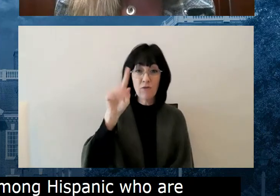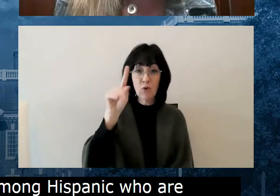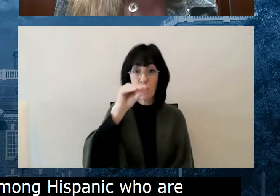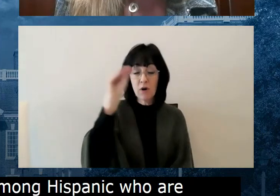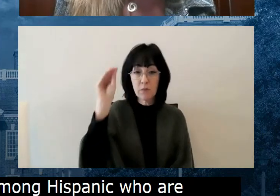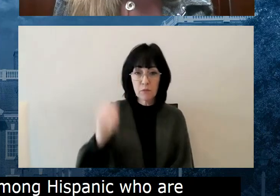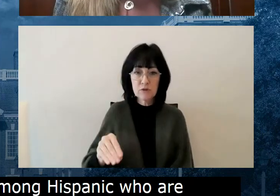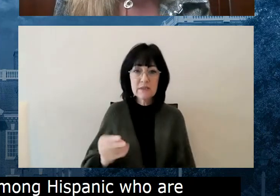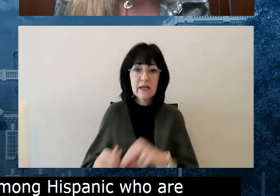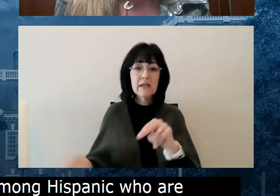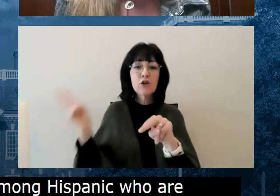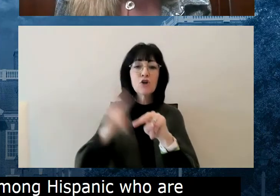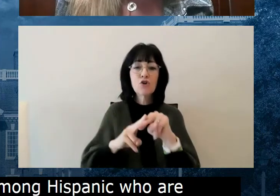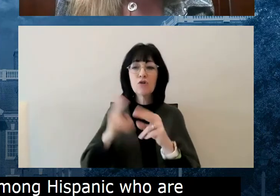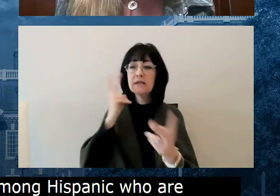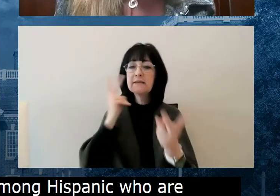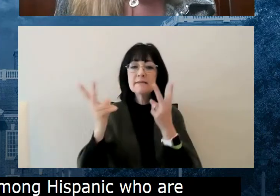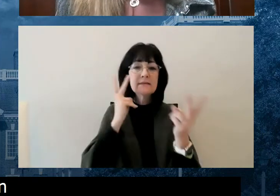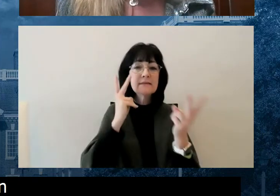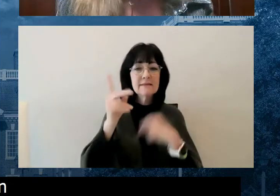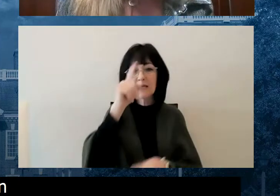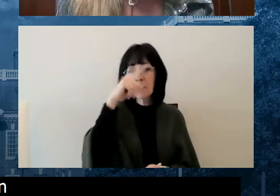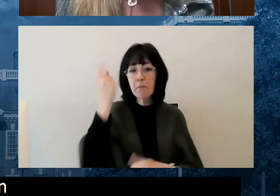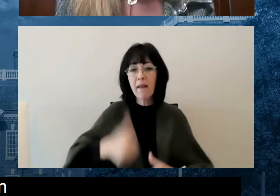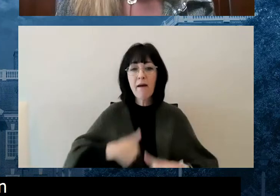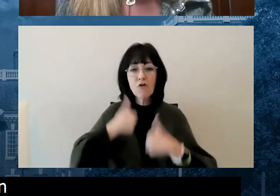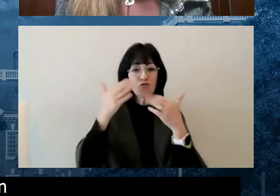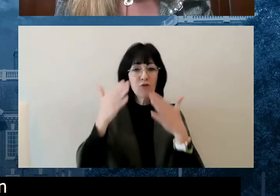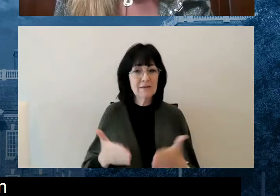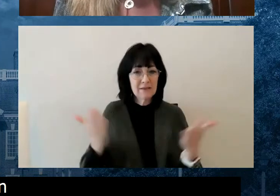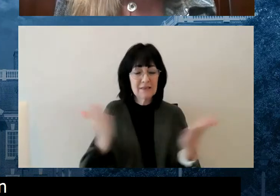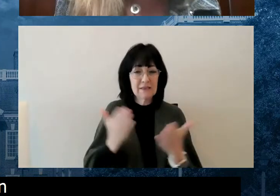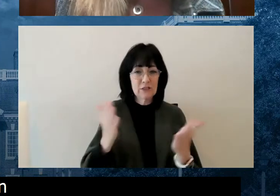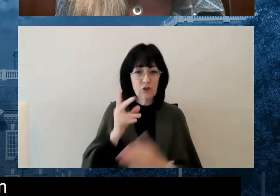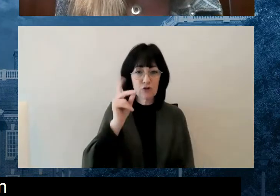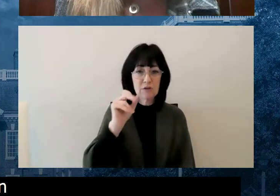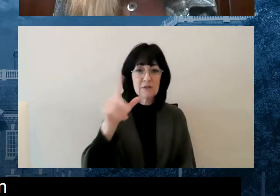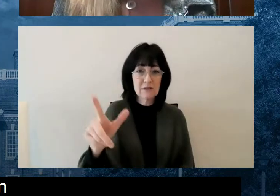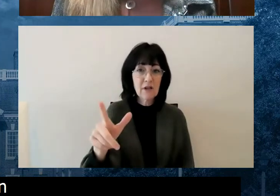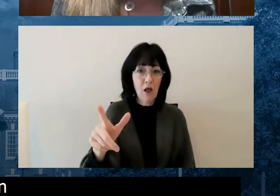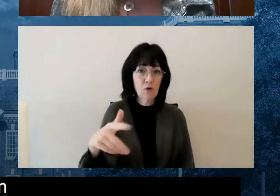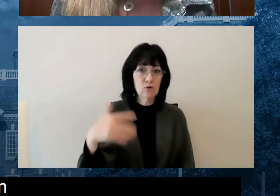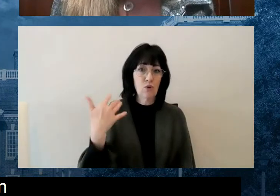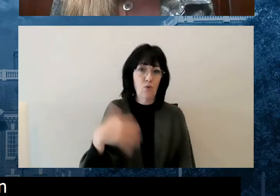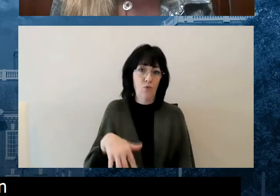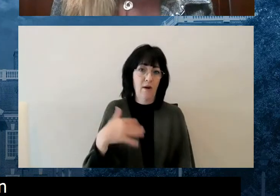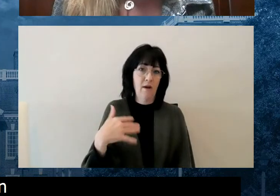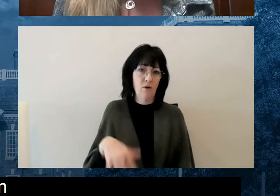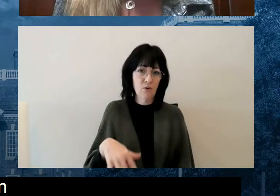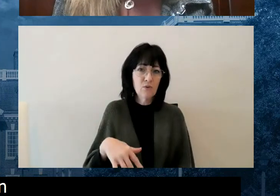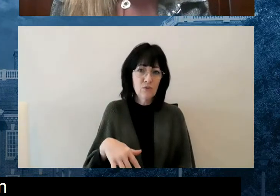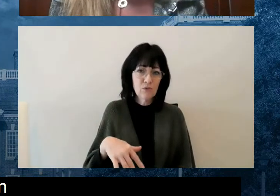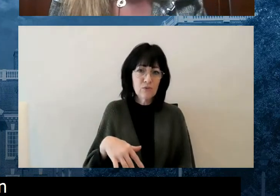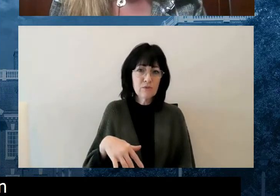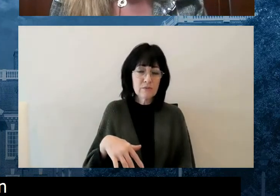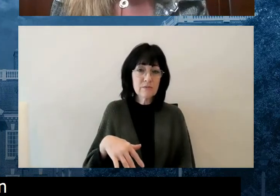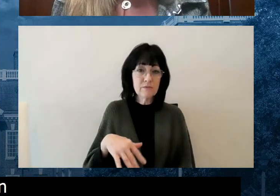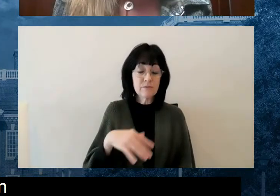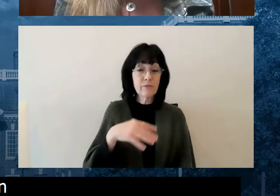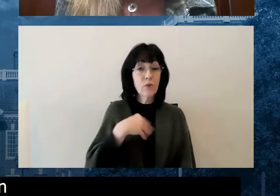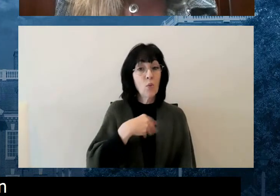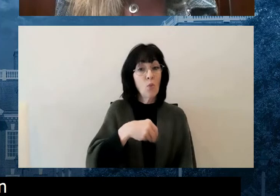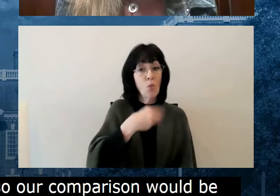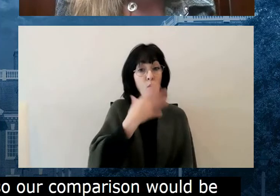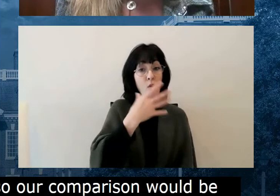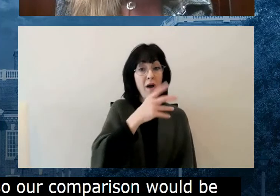541% among Black residents, so our comparison would be the white Delawareans, who